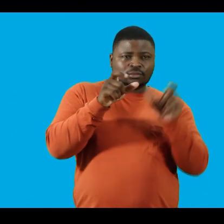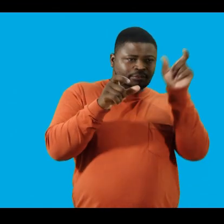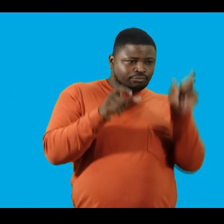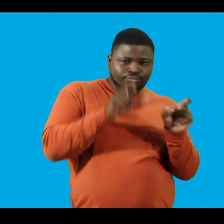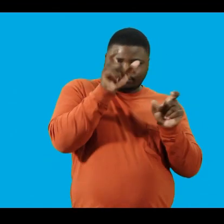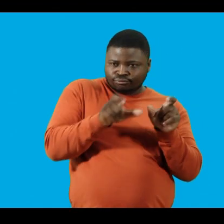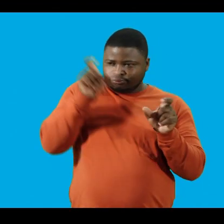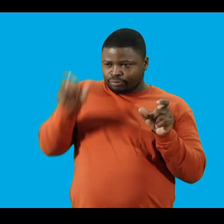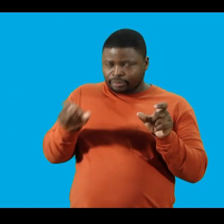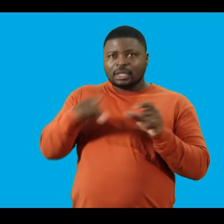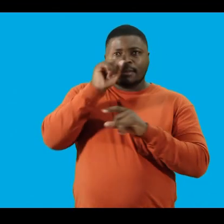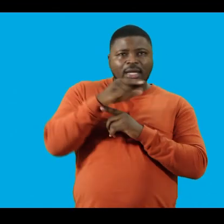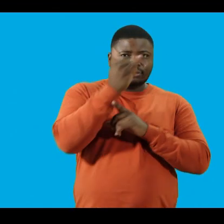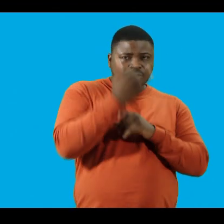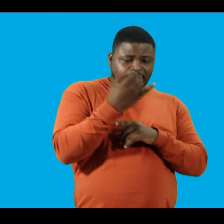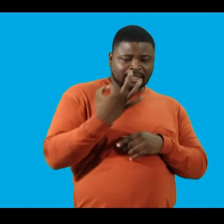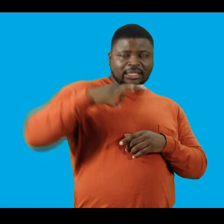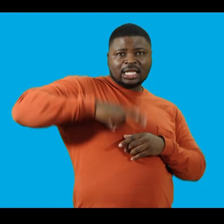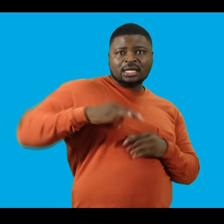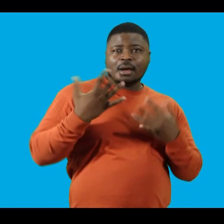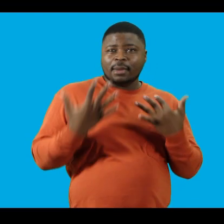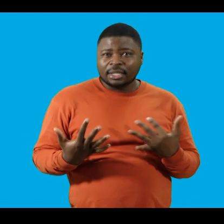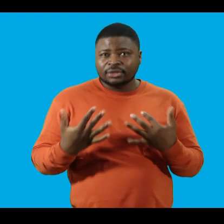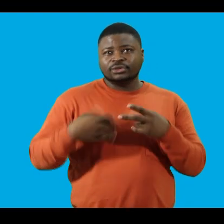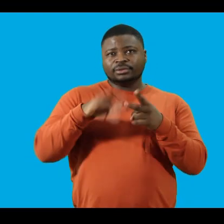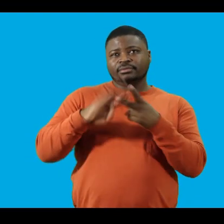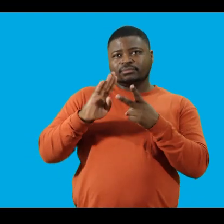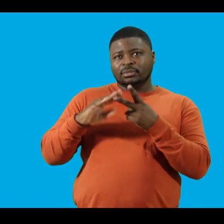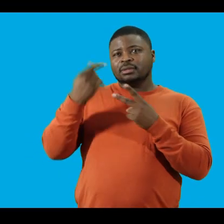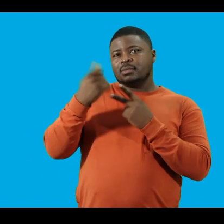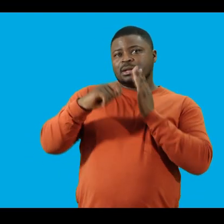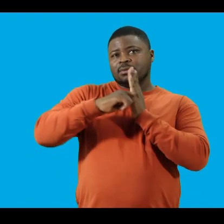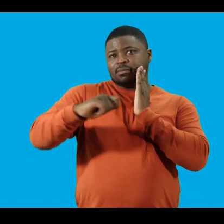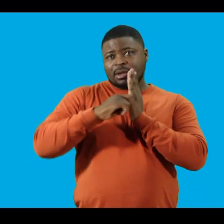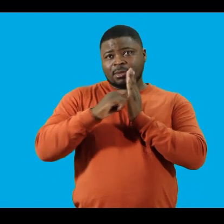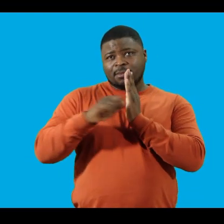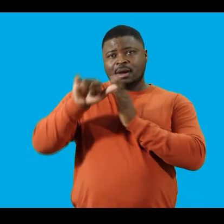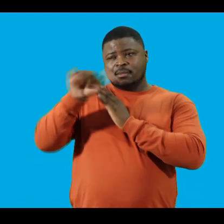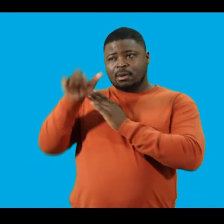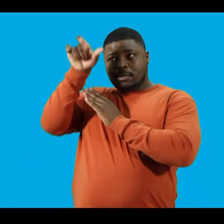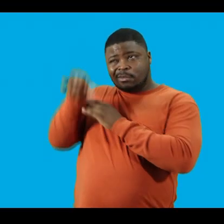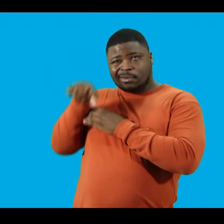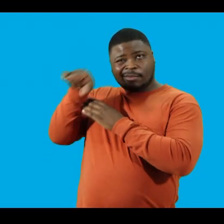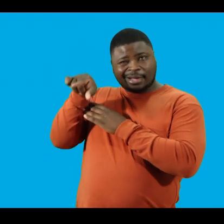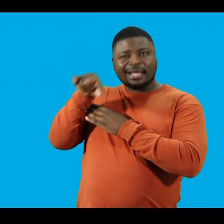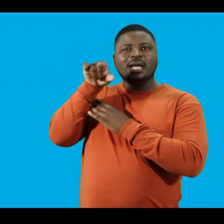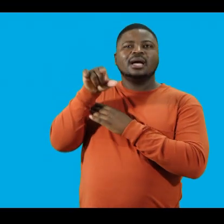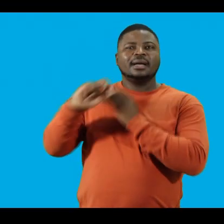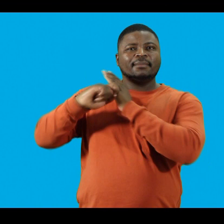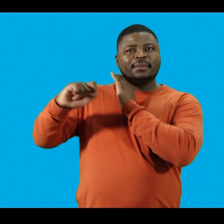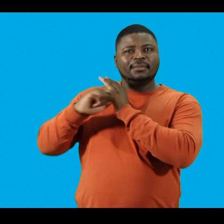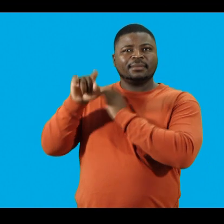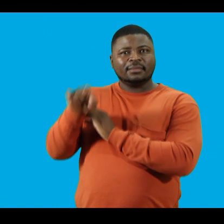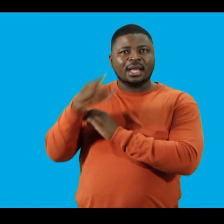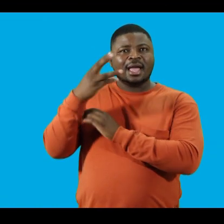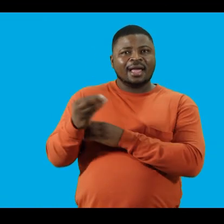be her earnings, and the second side is the deductions. So yeah, she had a salary